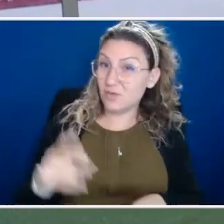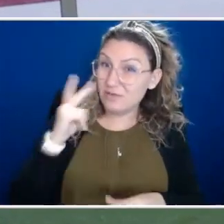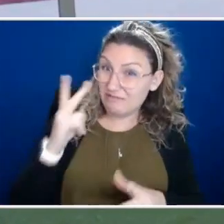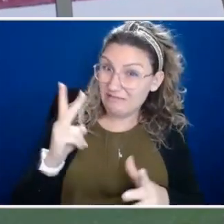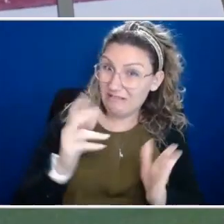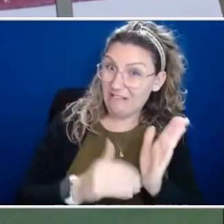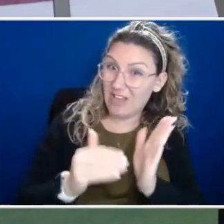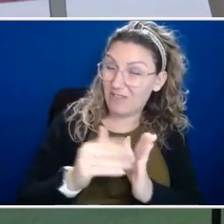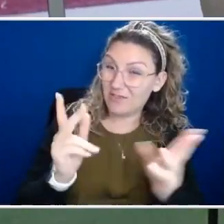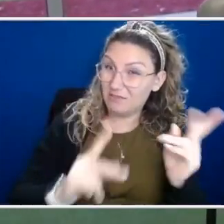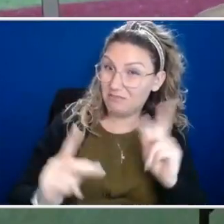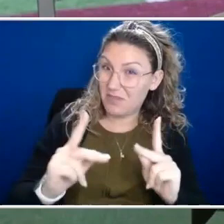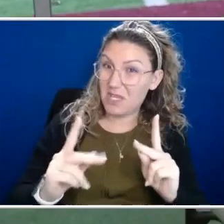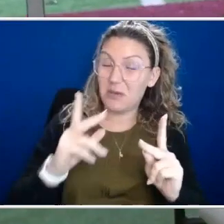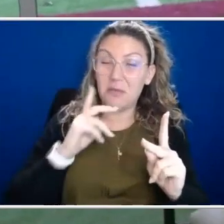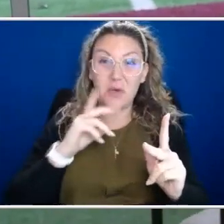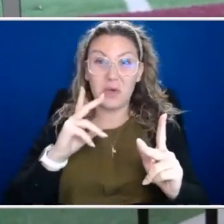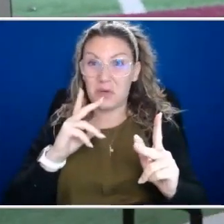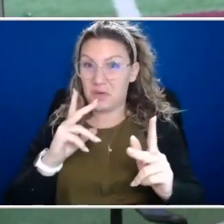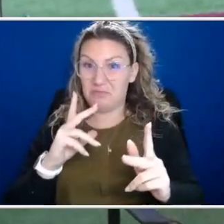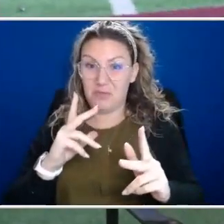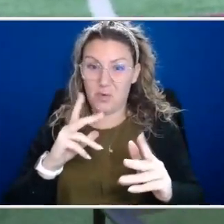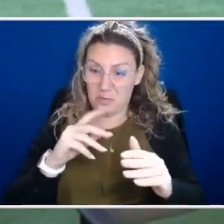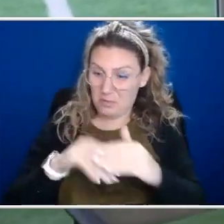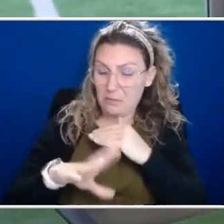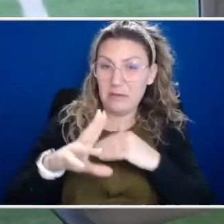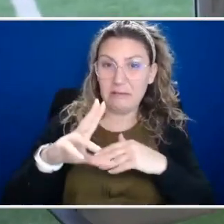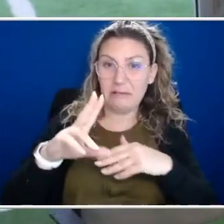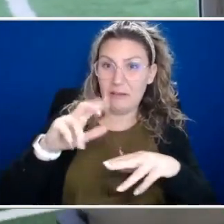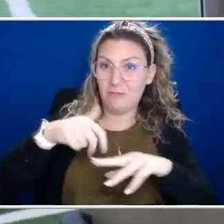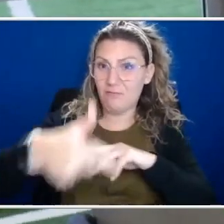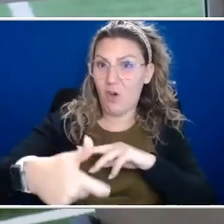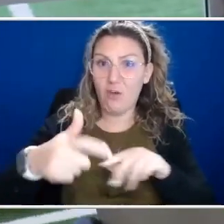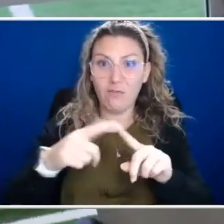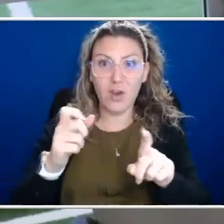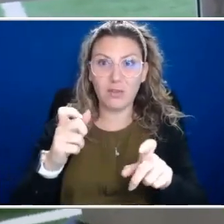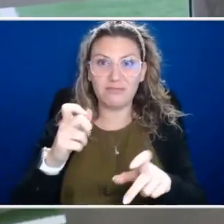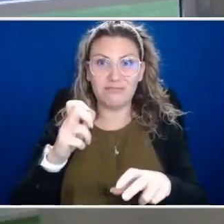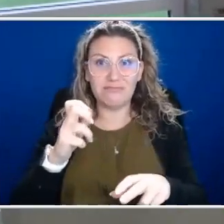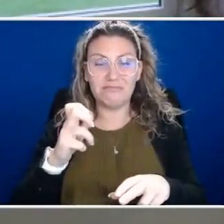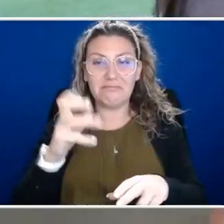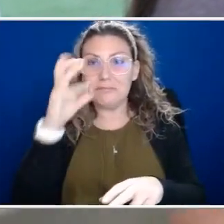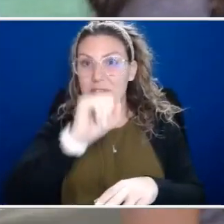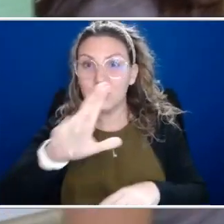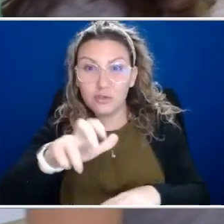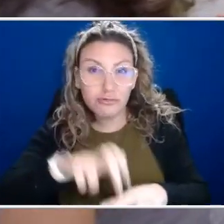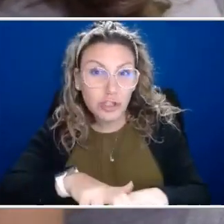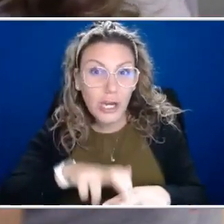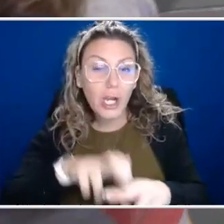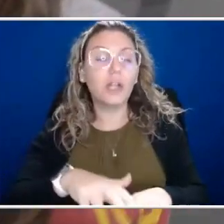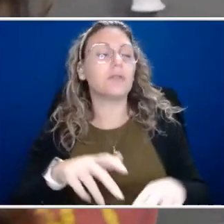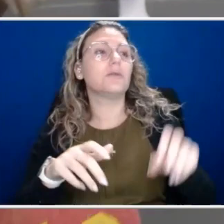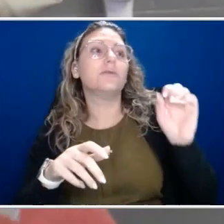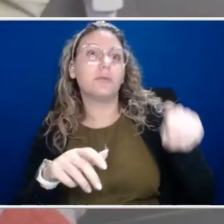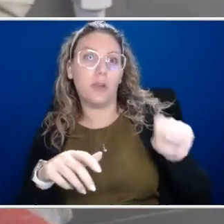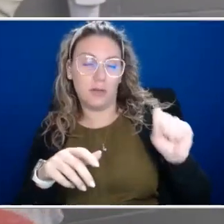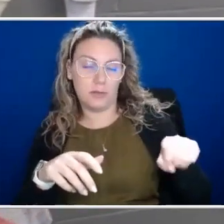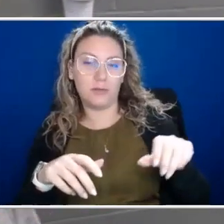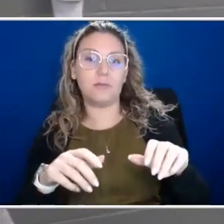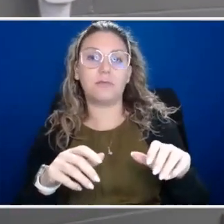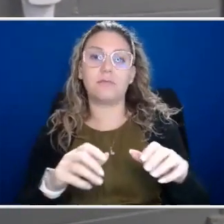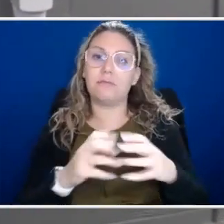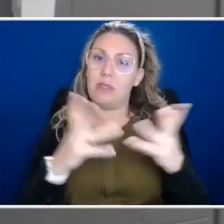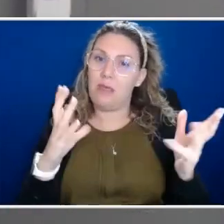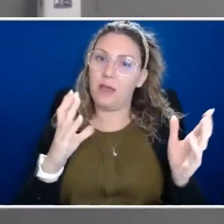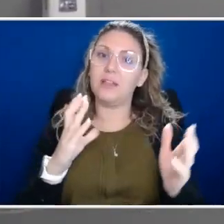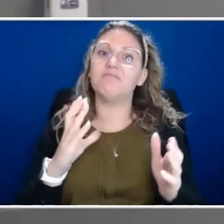down and missing the chair or standing up and losing their balance? Absolutely. I have plenty of clients who come in and they admit to me that they fell